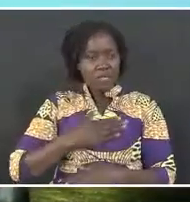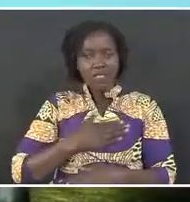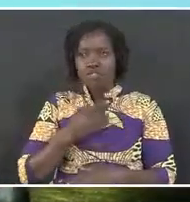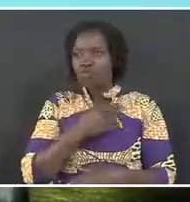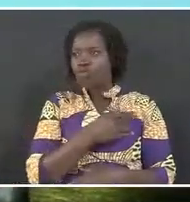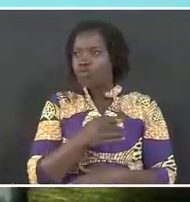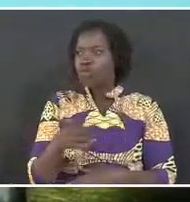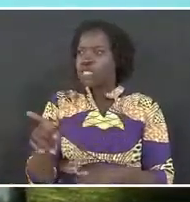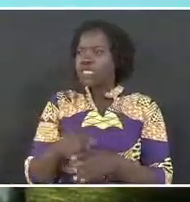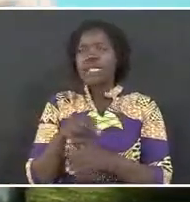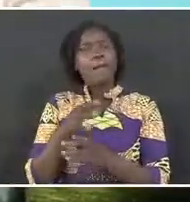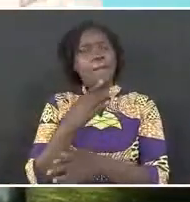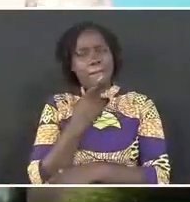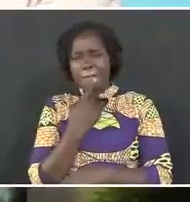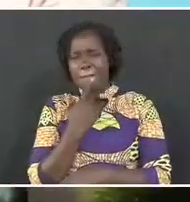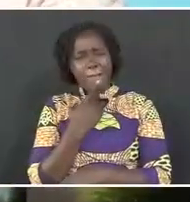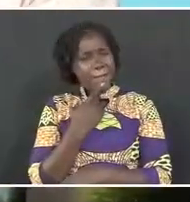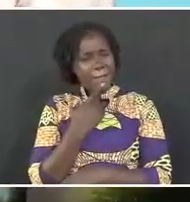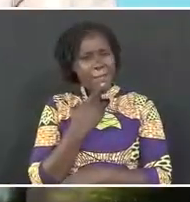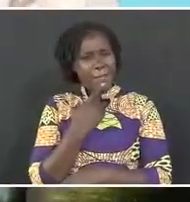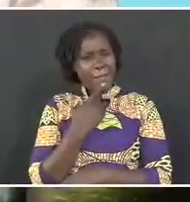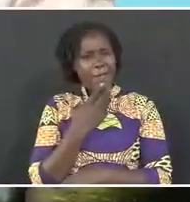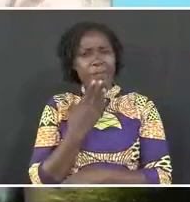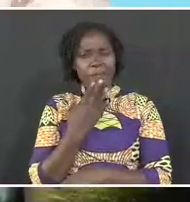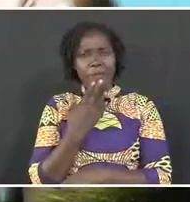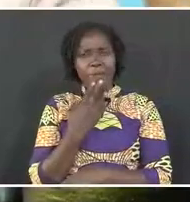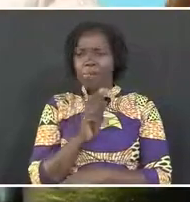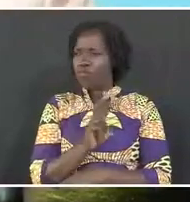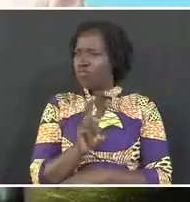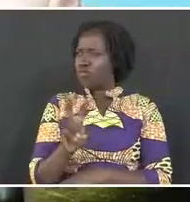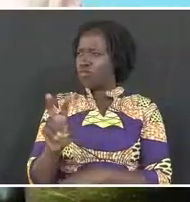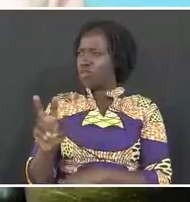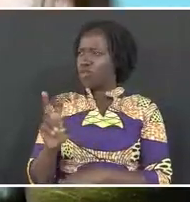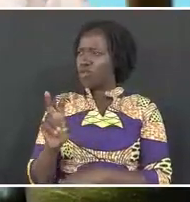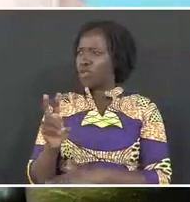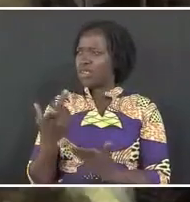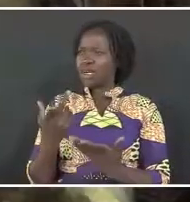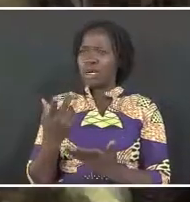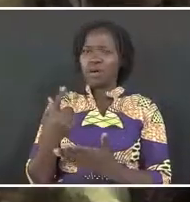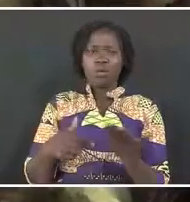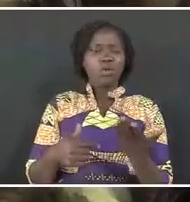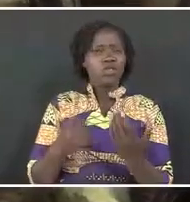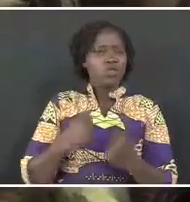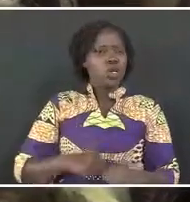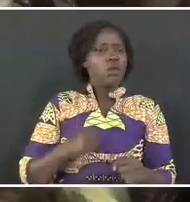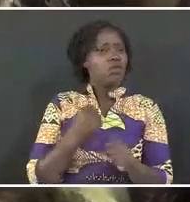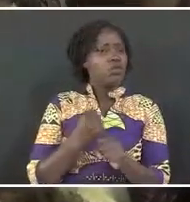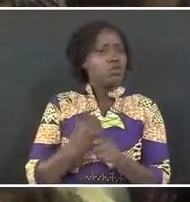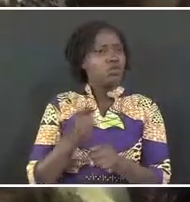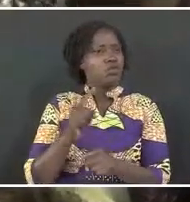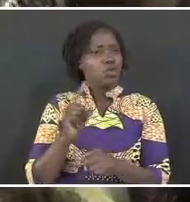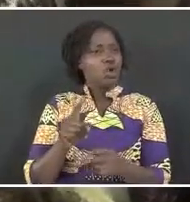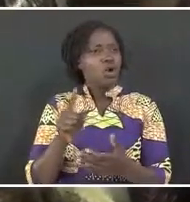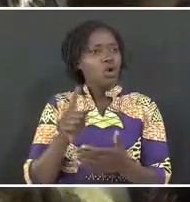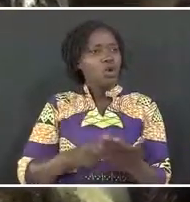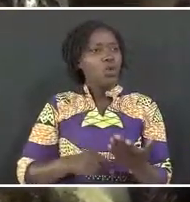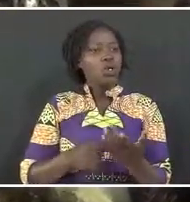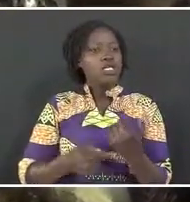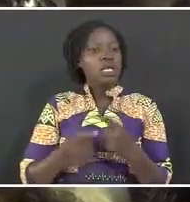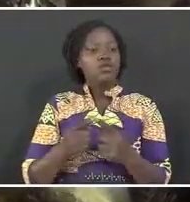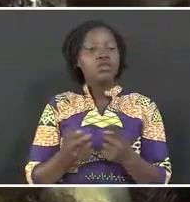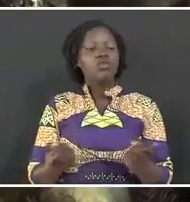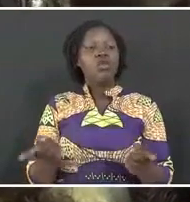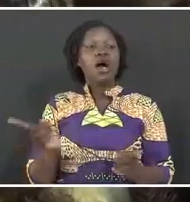who are still wondering, let us look at that. See what we like to do. See what we are able to do. See what comes to